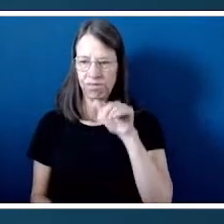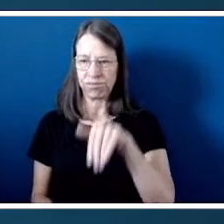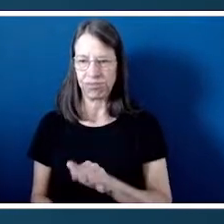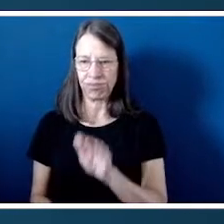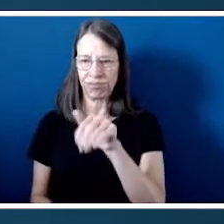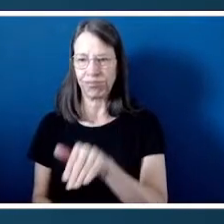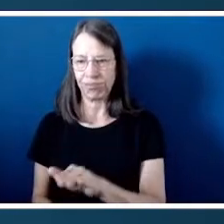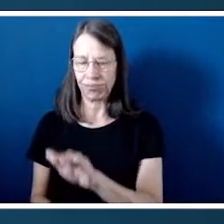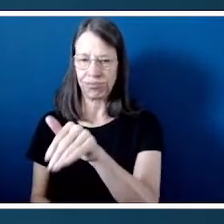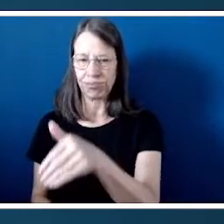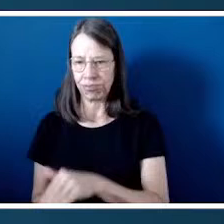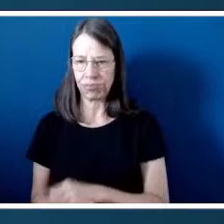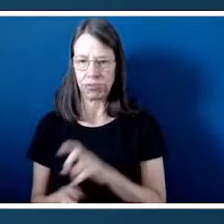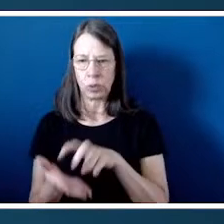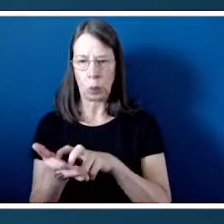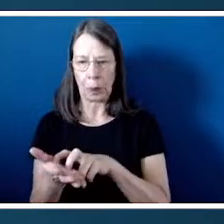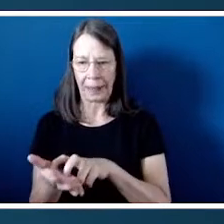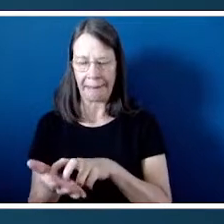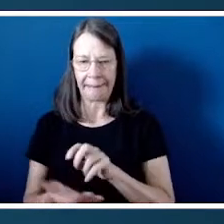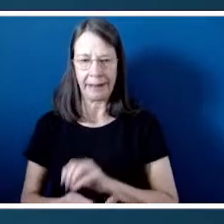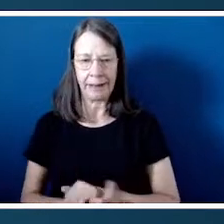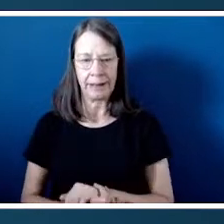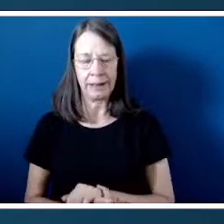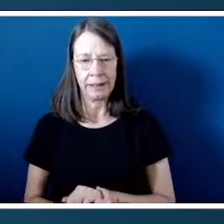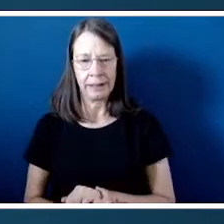will allow the region